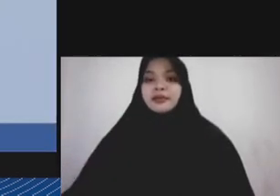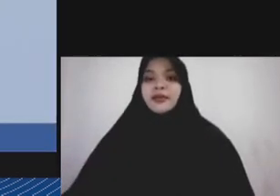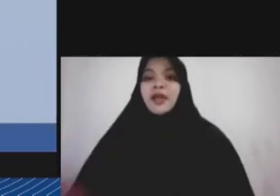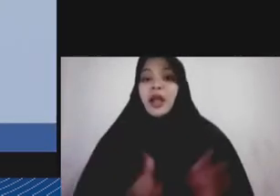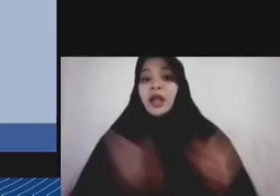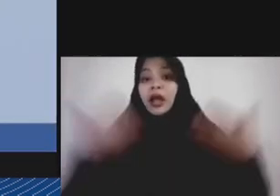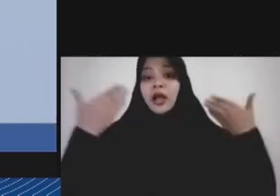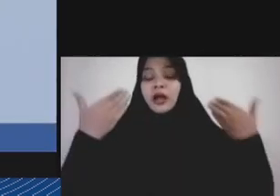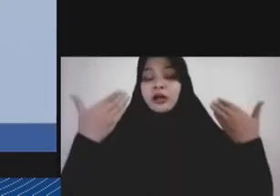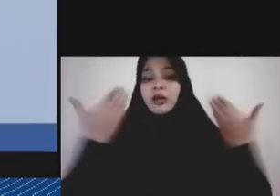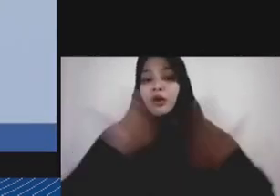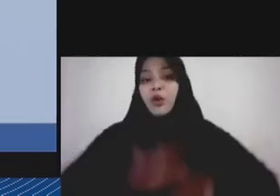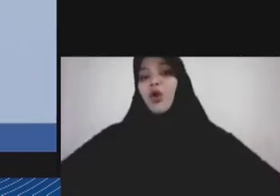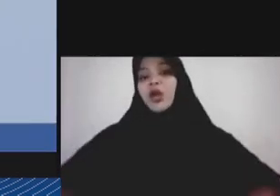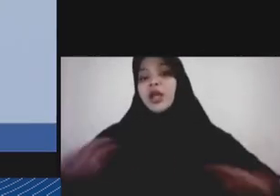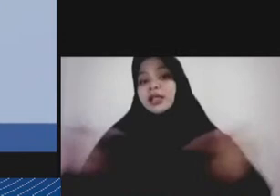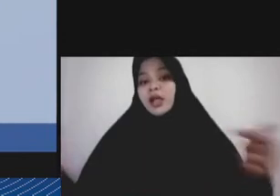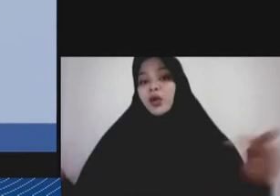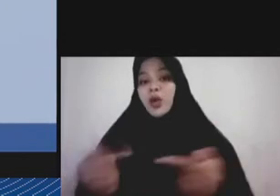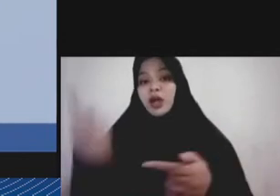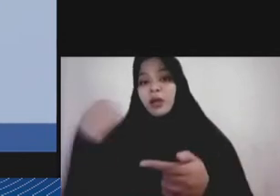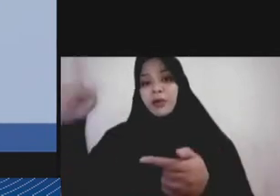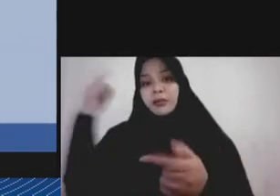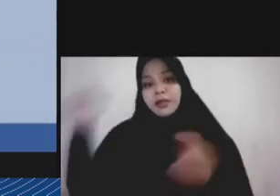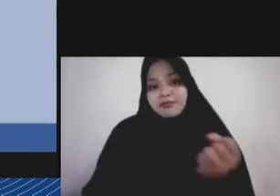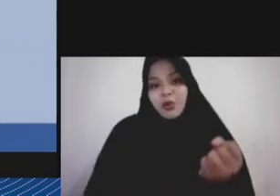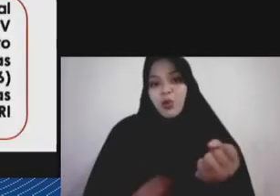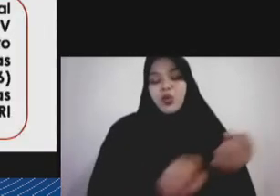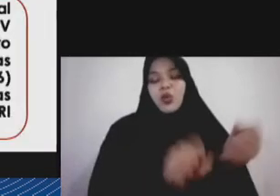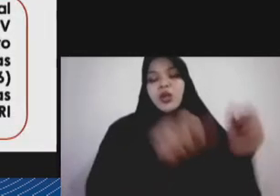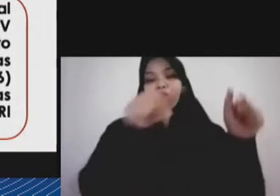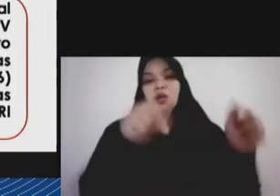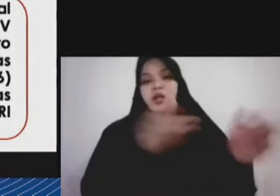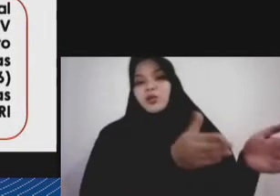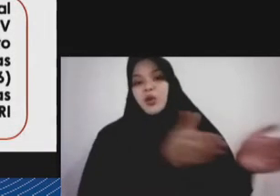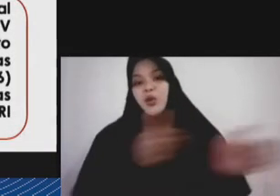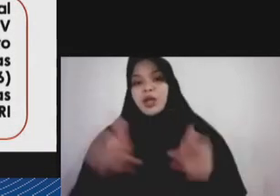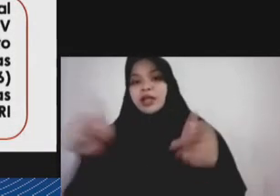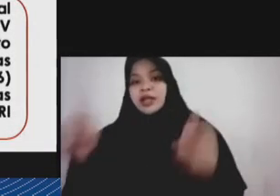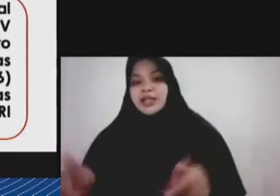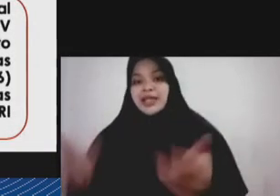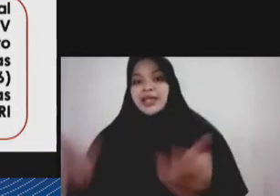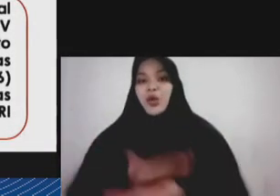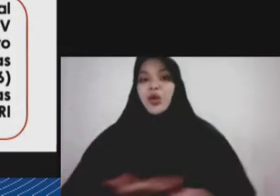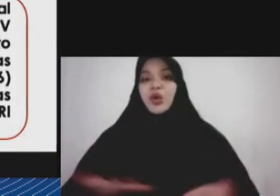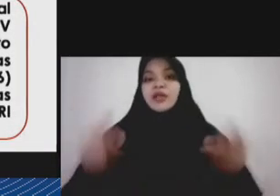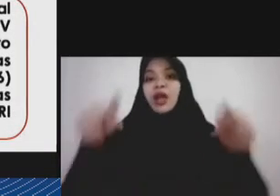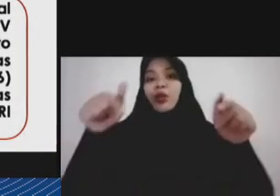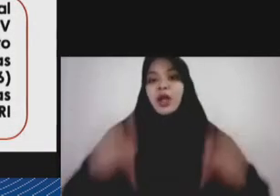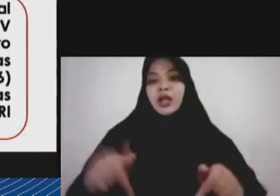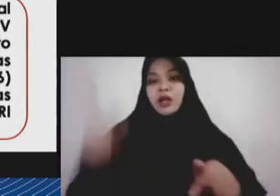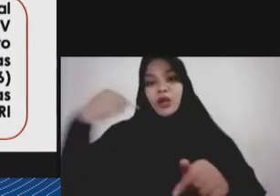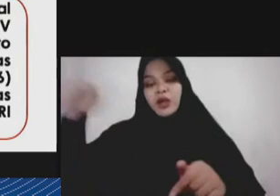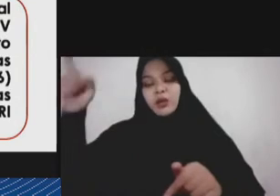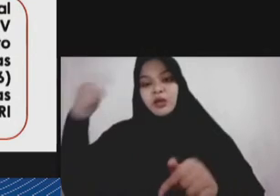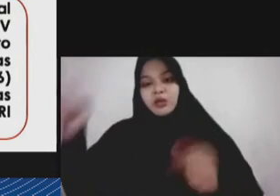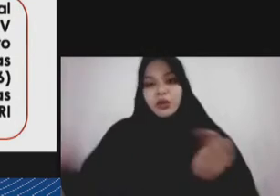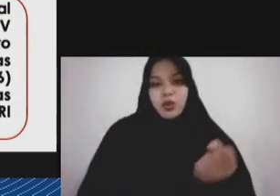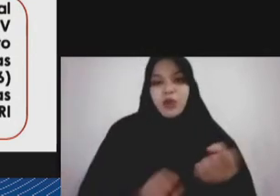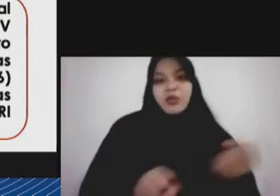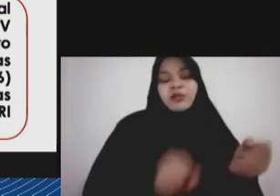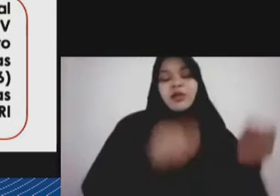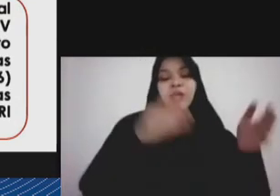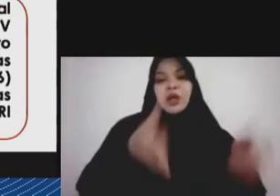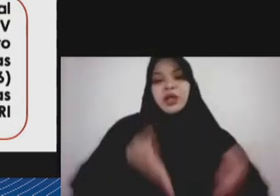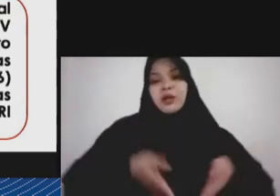related to government support. Okay, there's one more and then that's it. The condition is related to government support for the ESV bill